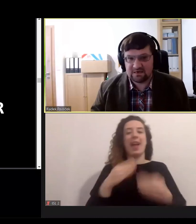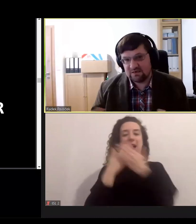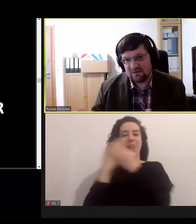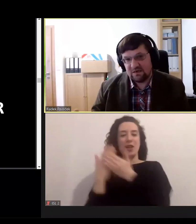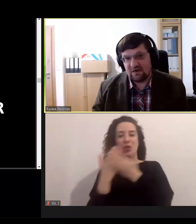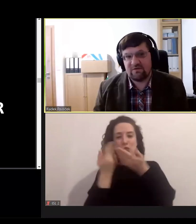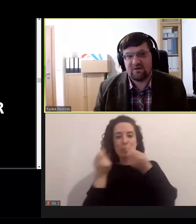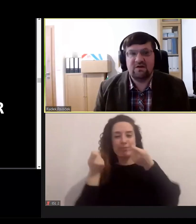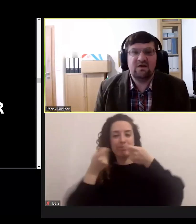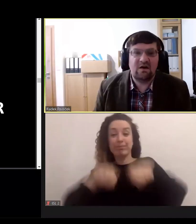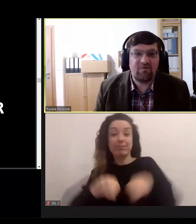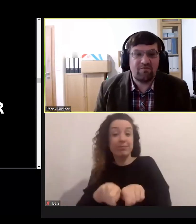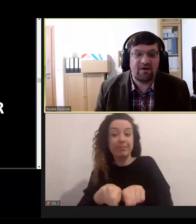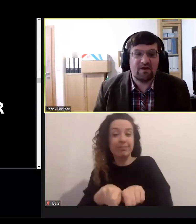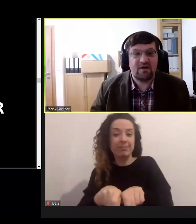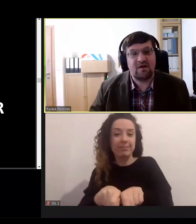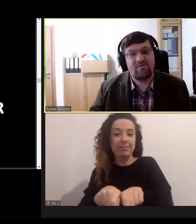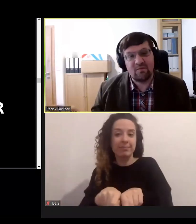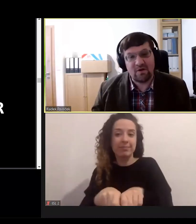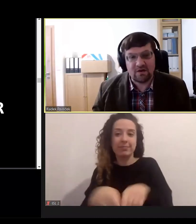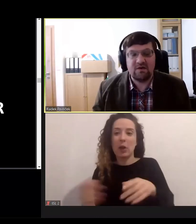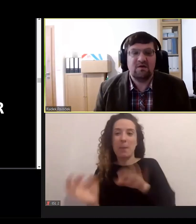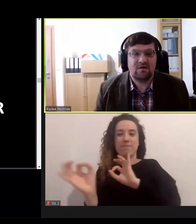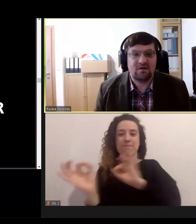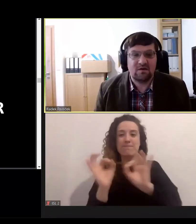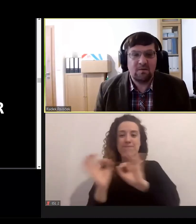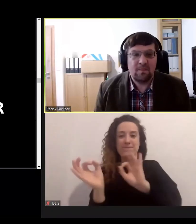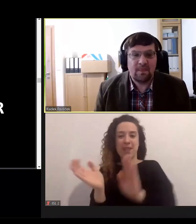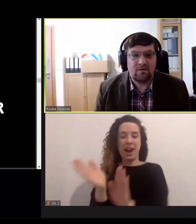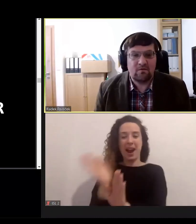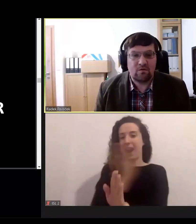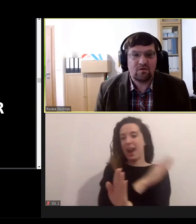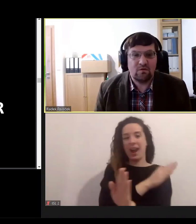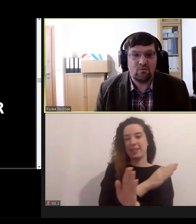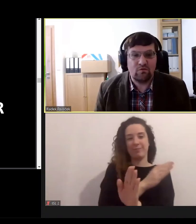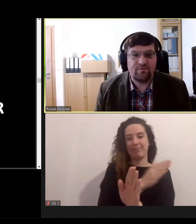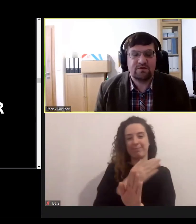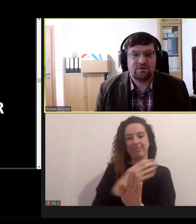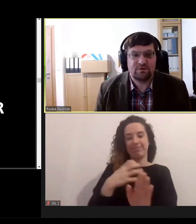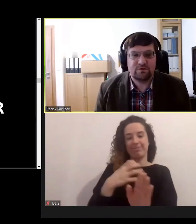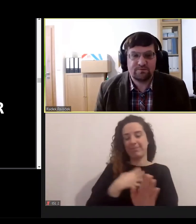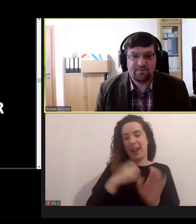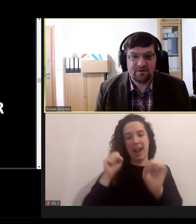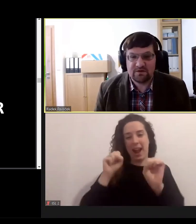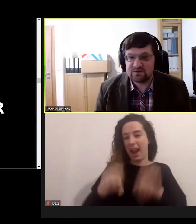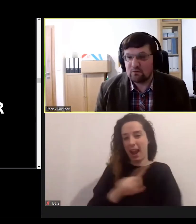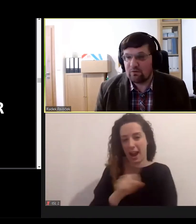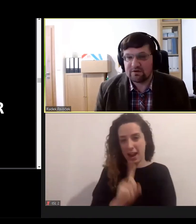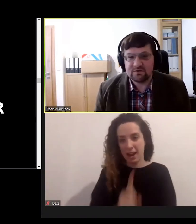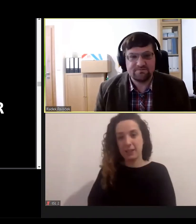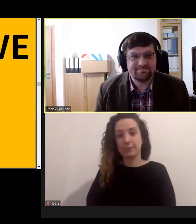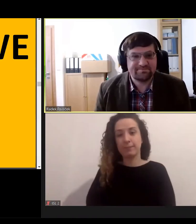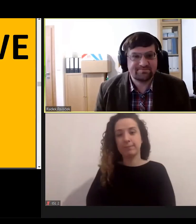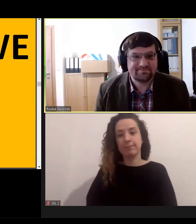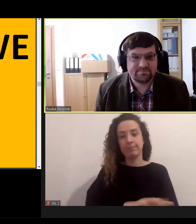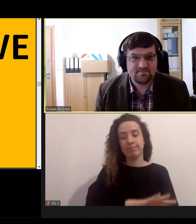provided materials for self-study and just for themselves.